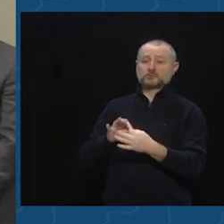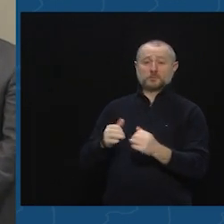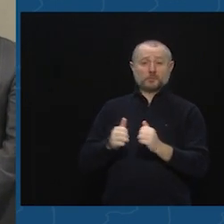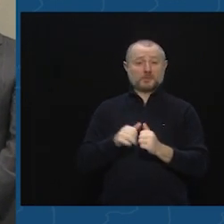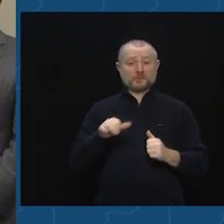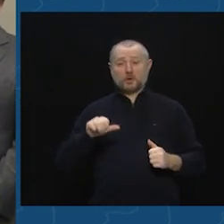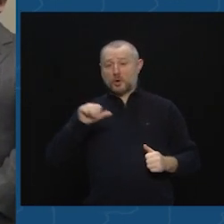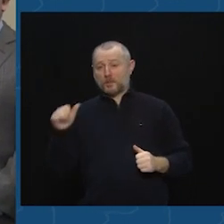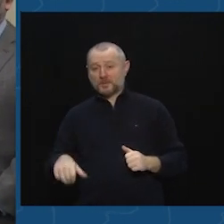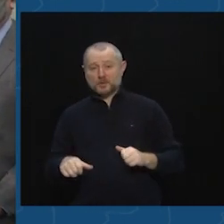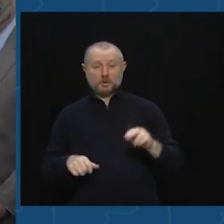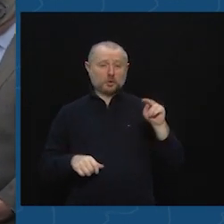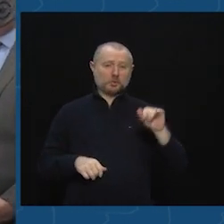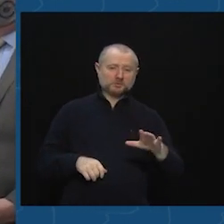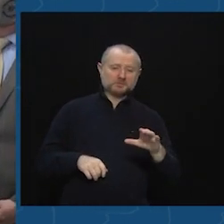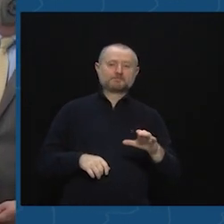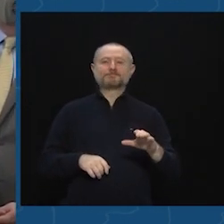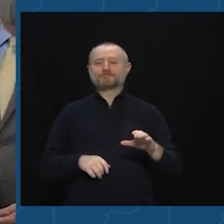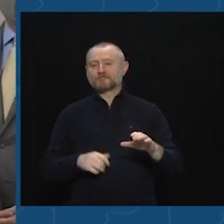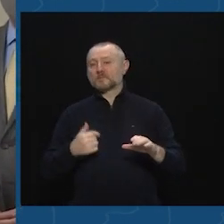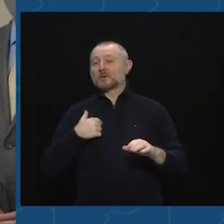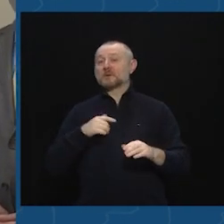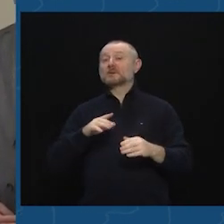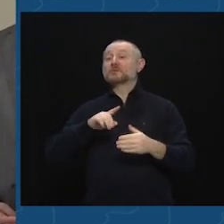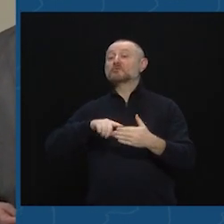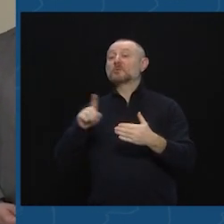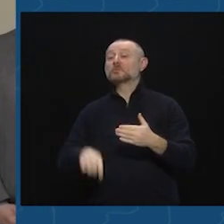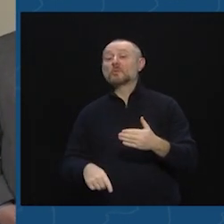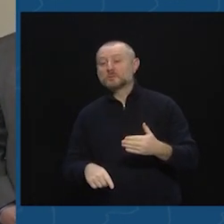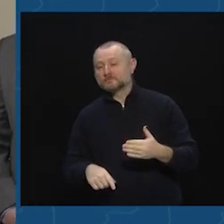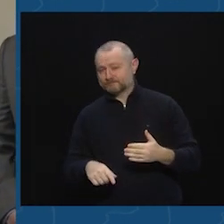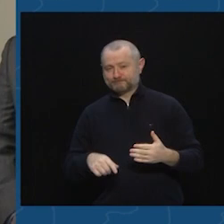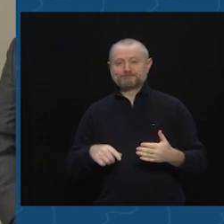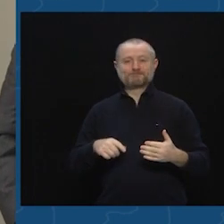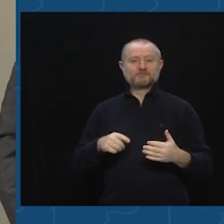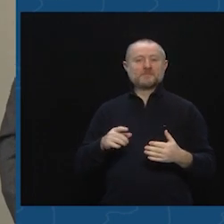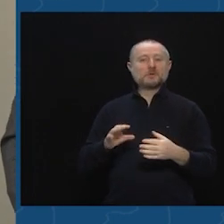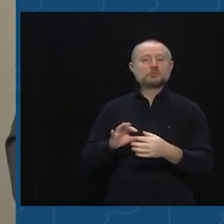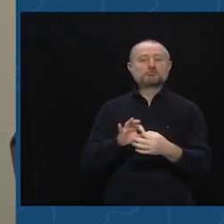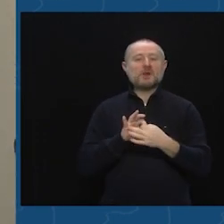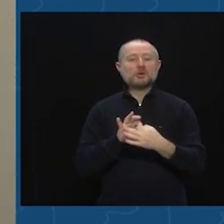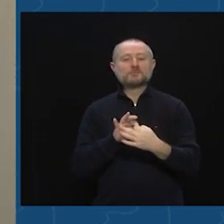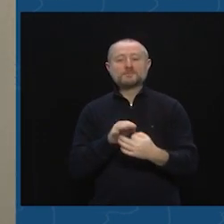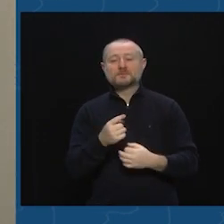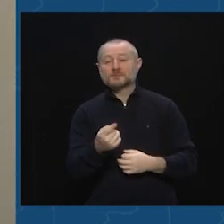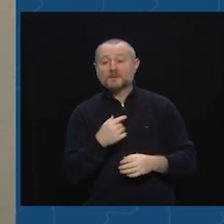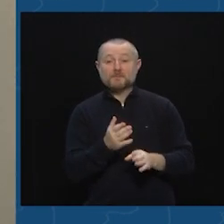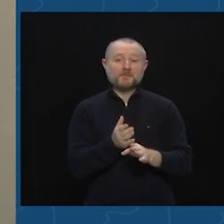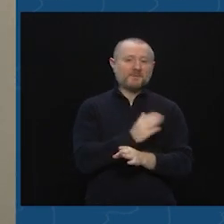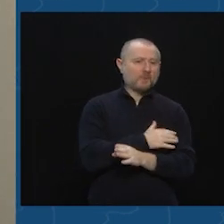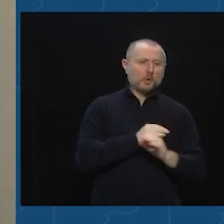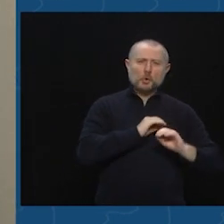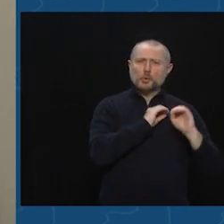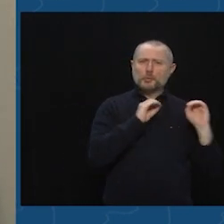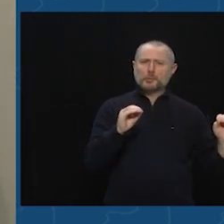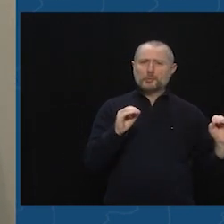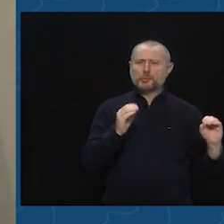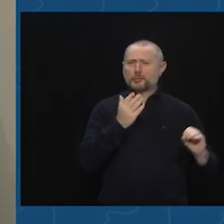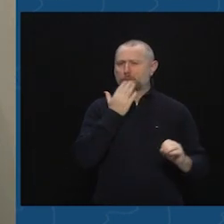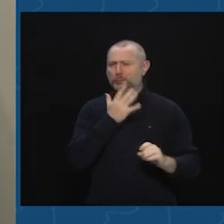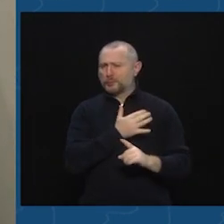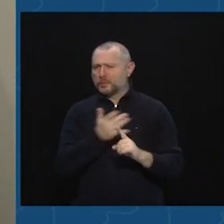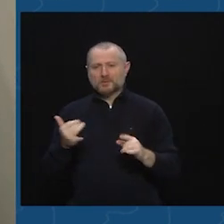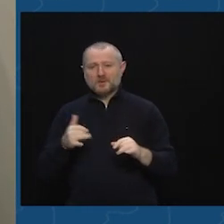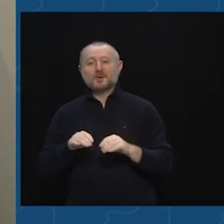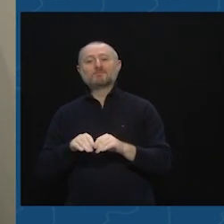City is going to result in the relationships that were not there before that are going to make a huge difference in people's lives. So thank